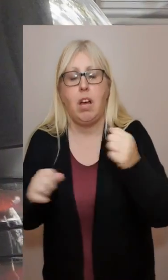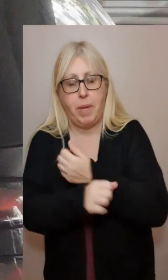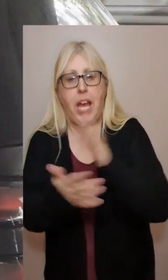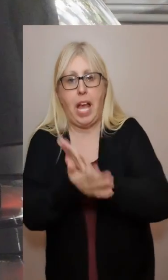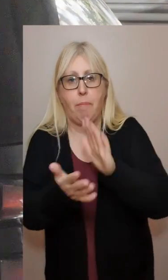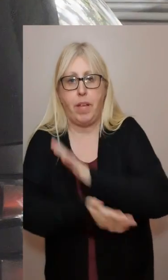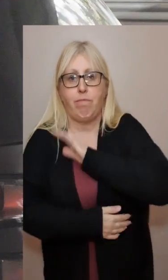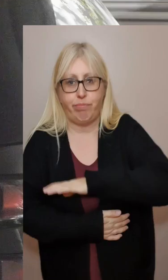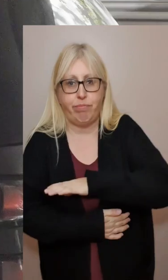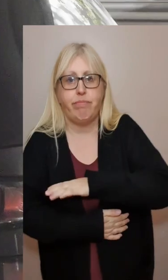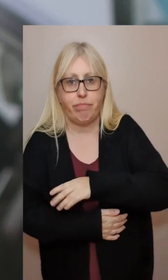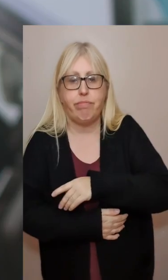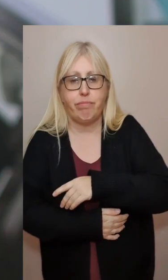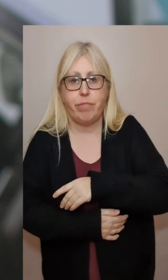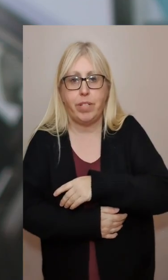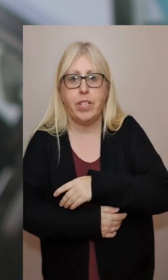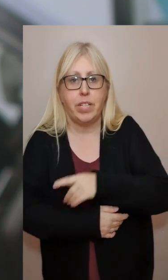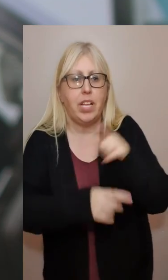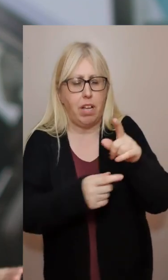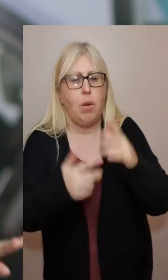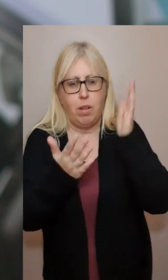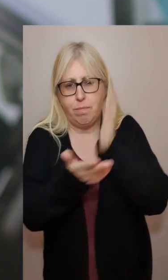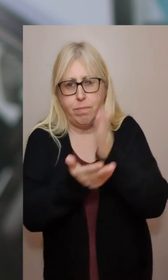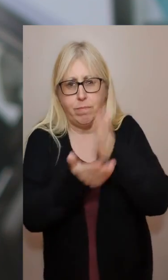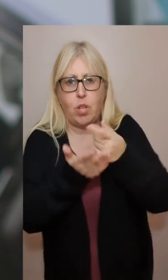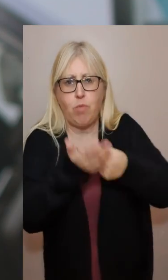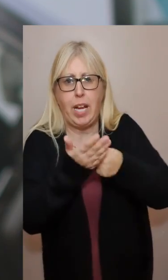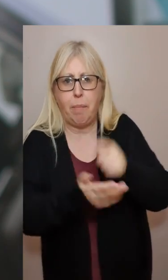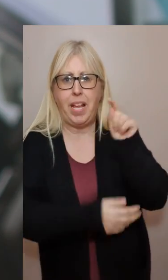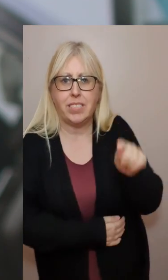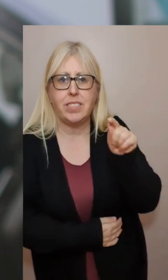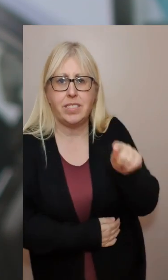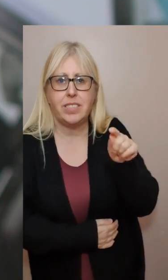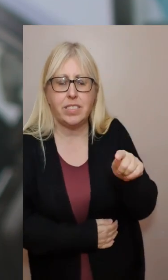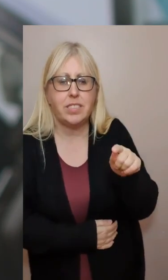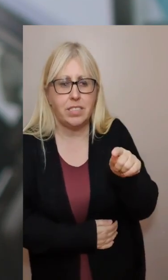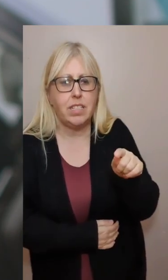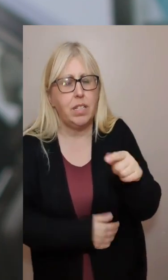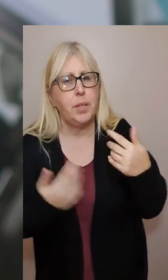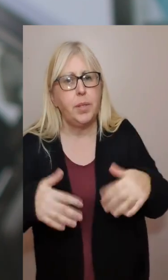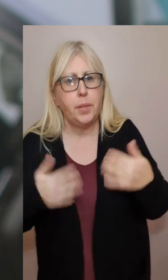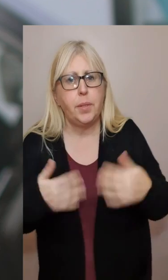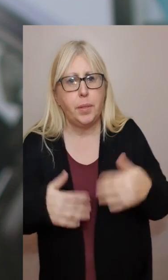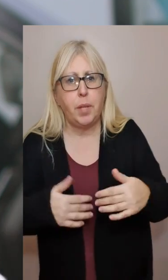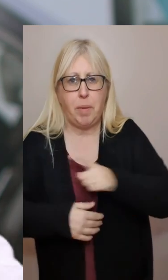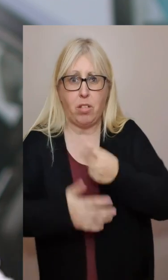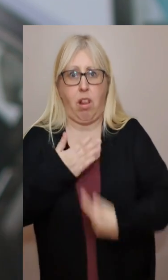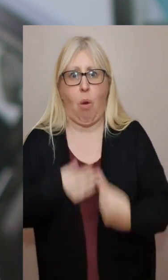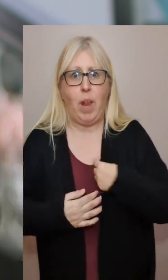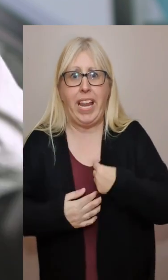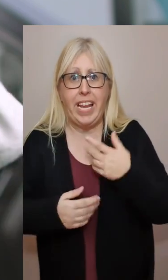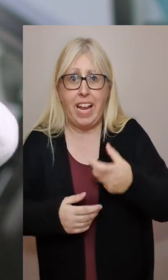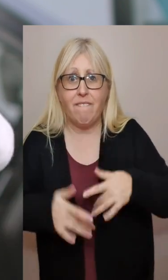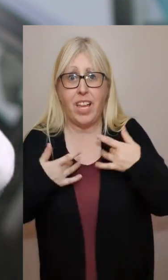and him a lot happier I would highly recommend, definitely. Just, yeah, I know how alone it can feel for parents, so